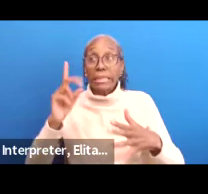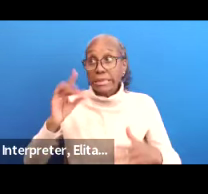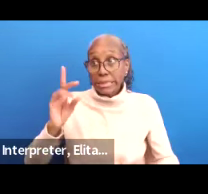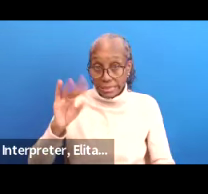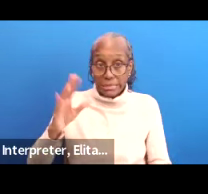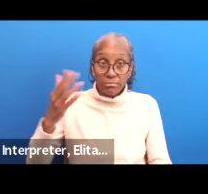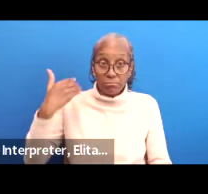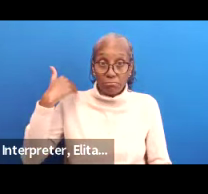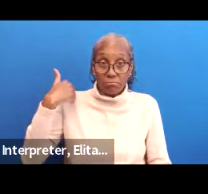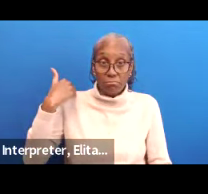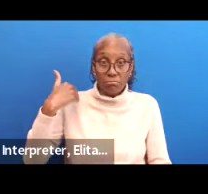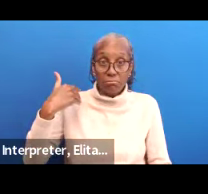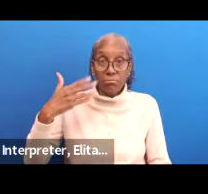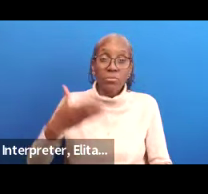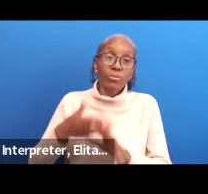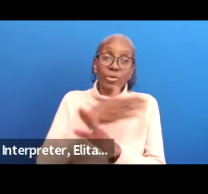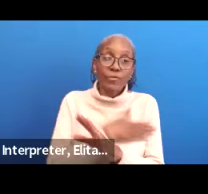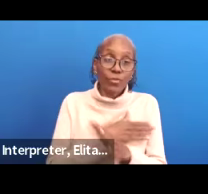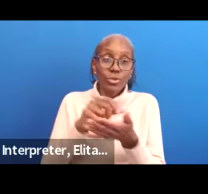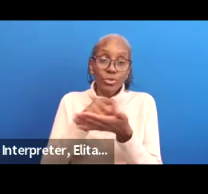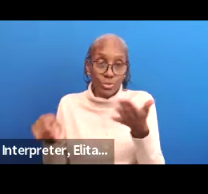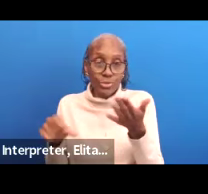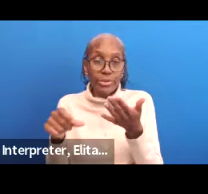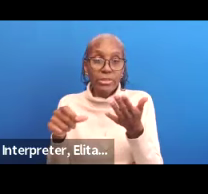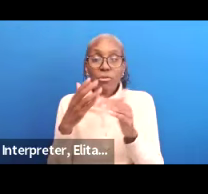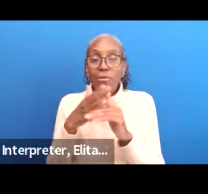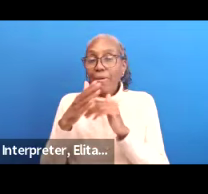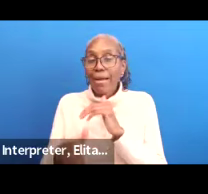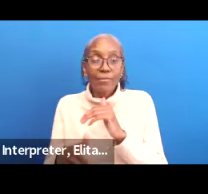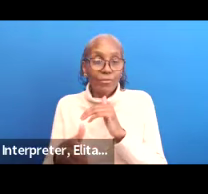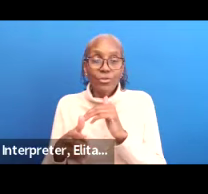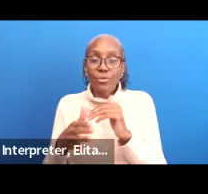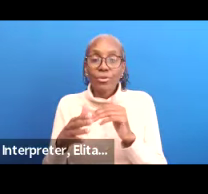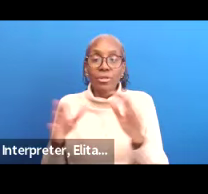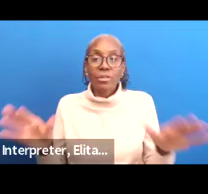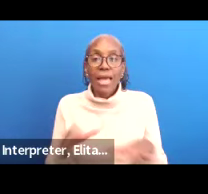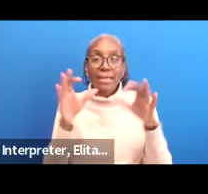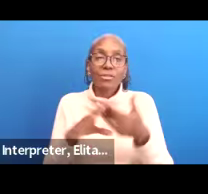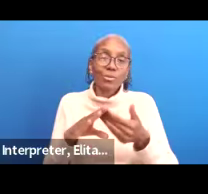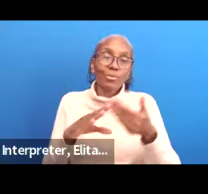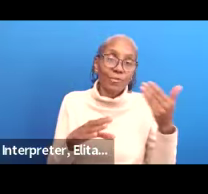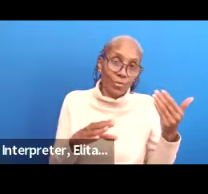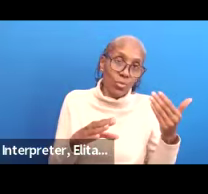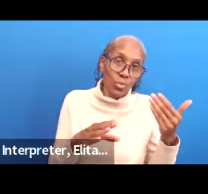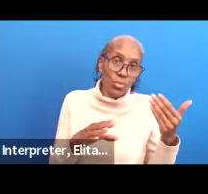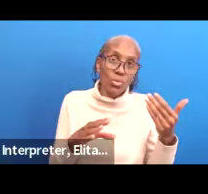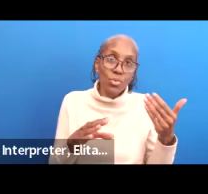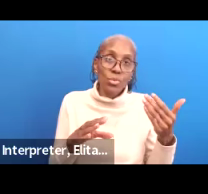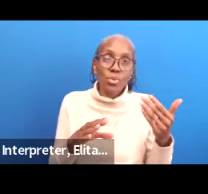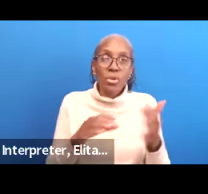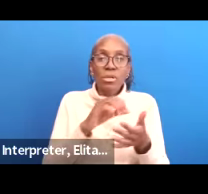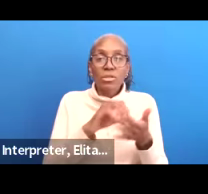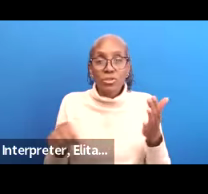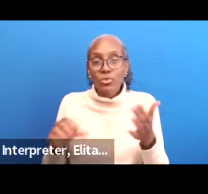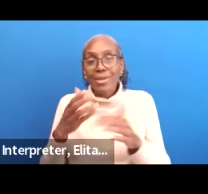anxiety before their surgery or after their accident, before their surgery and after